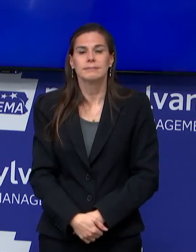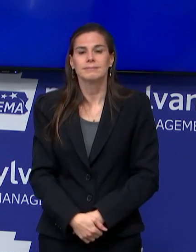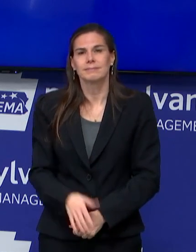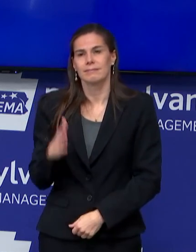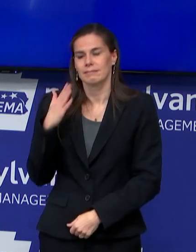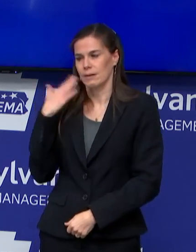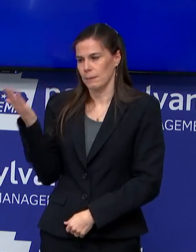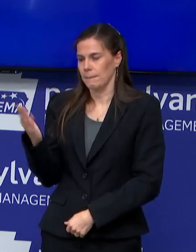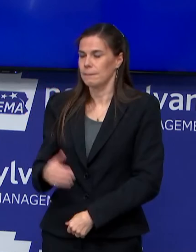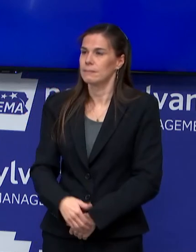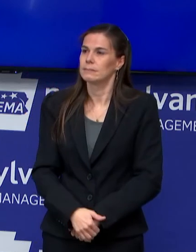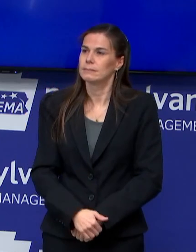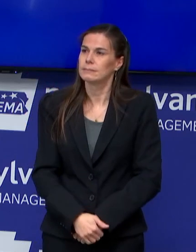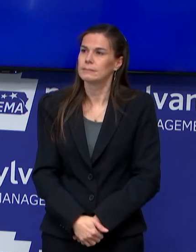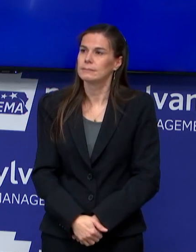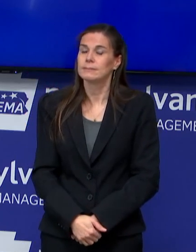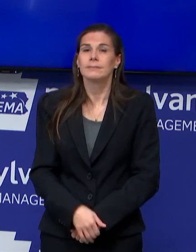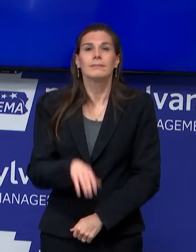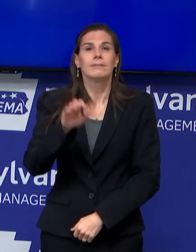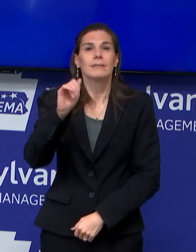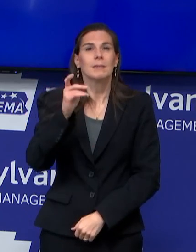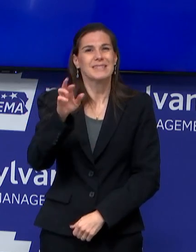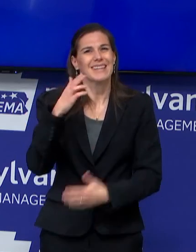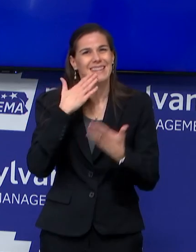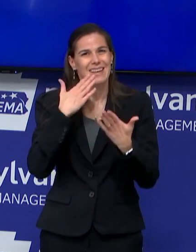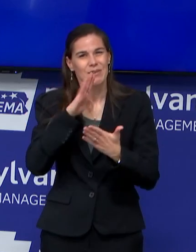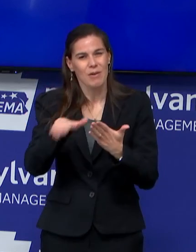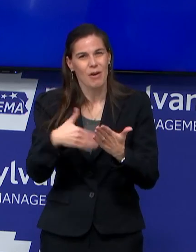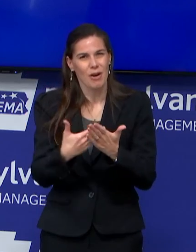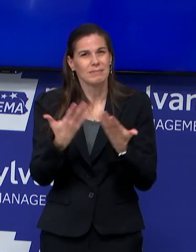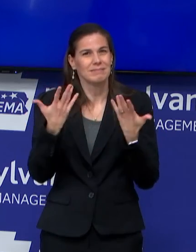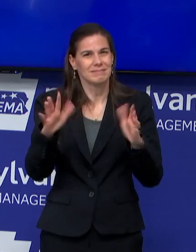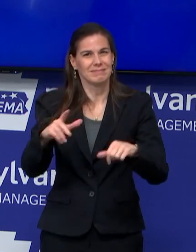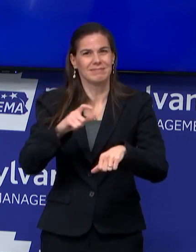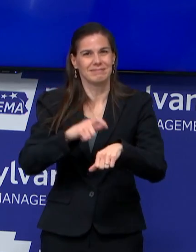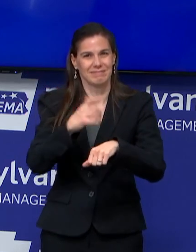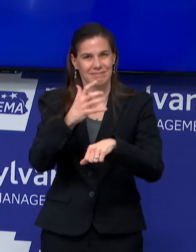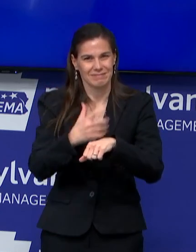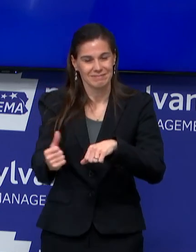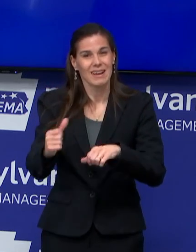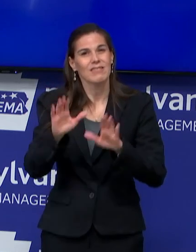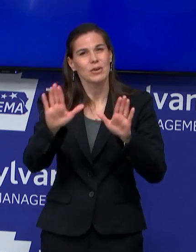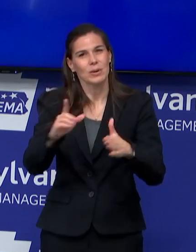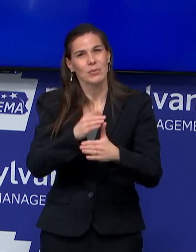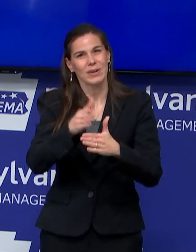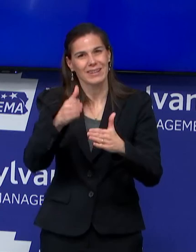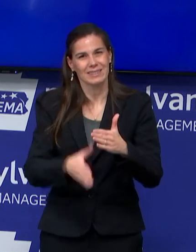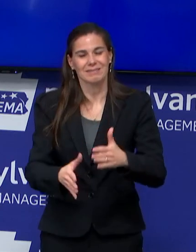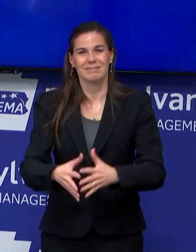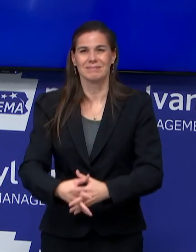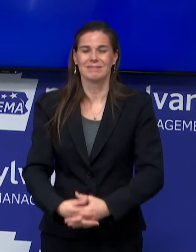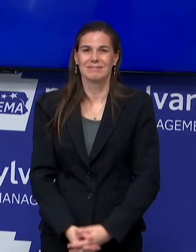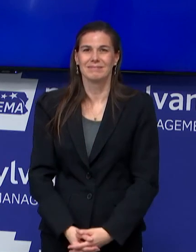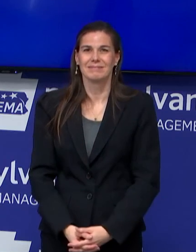Thank you. All right, thank you everyone. That's all the time we have for today, and have a great weekend.